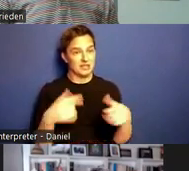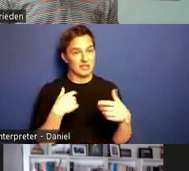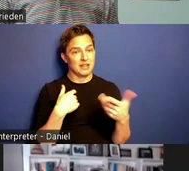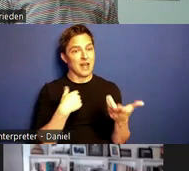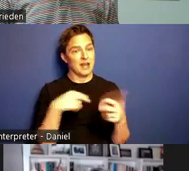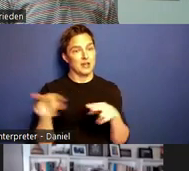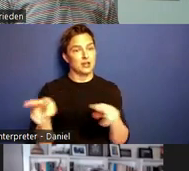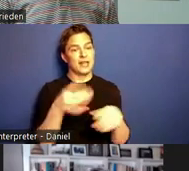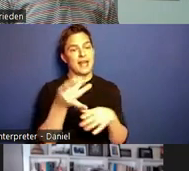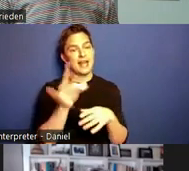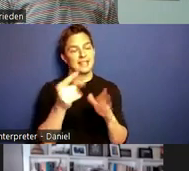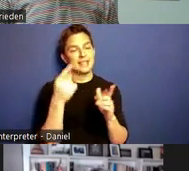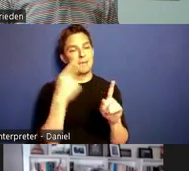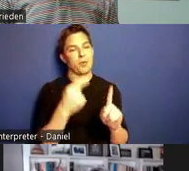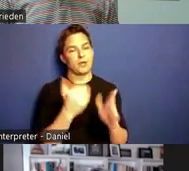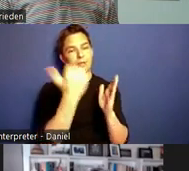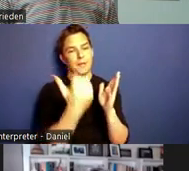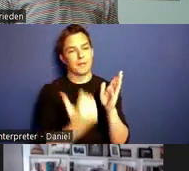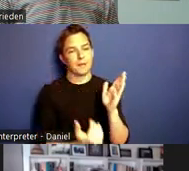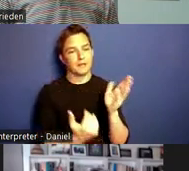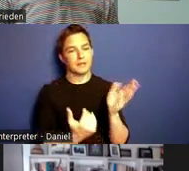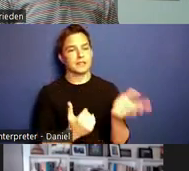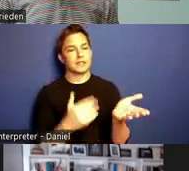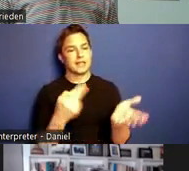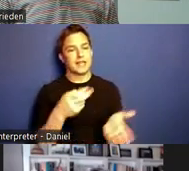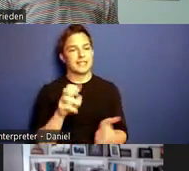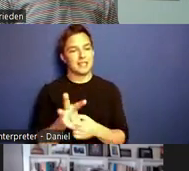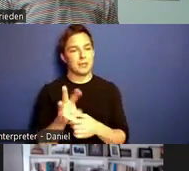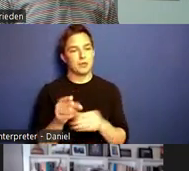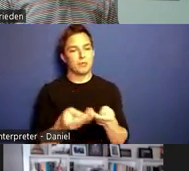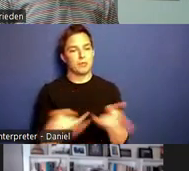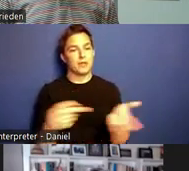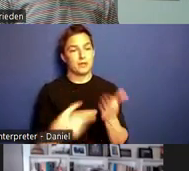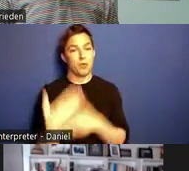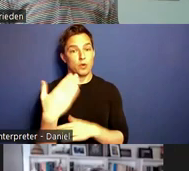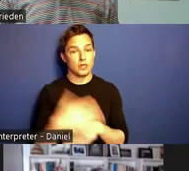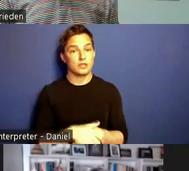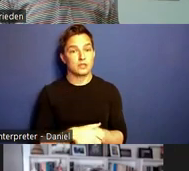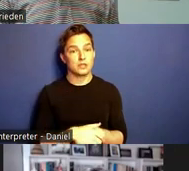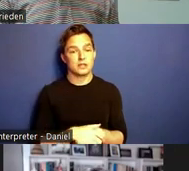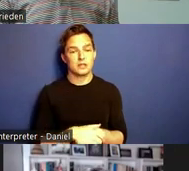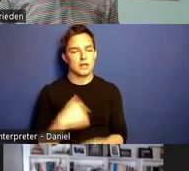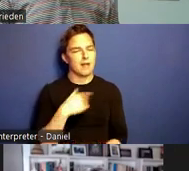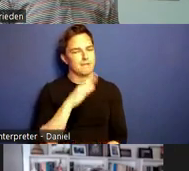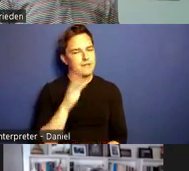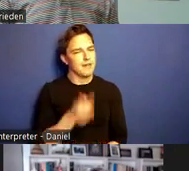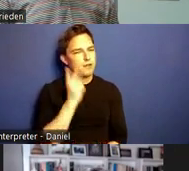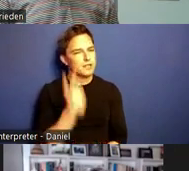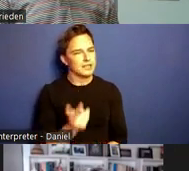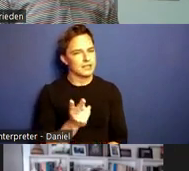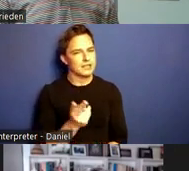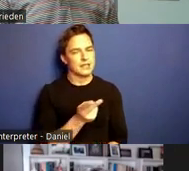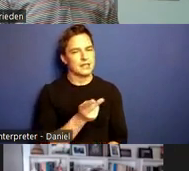18 points that HEW put out this morning. I have never seen a